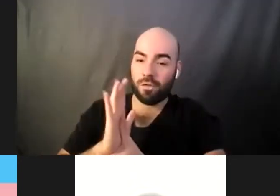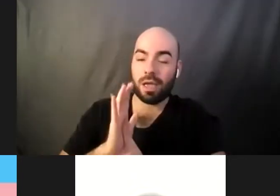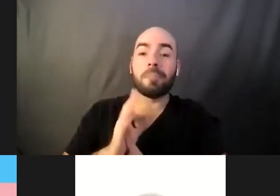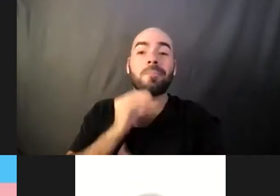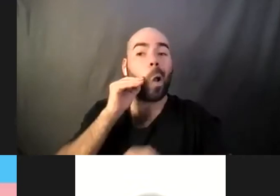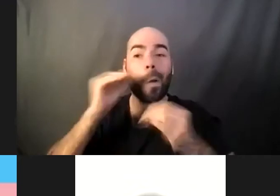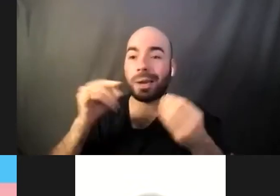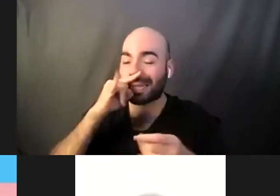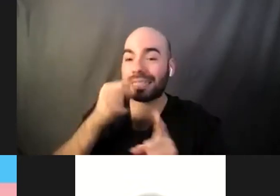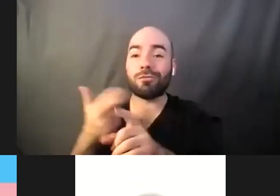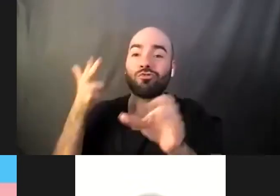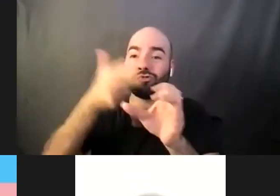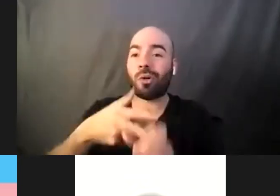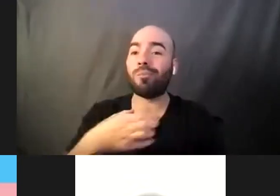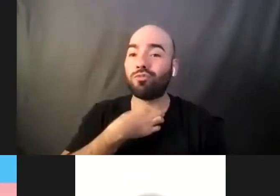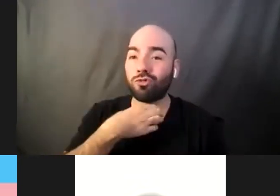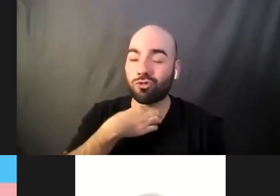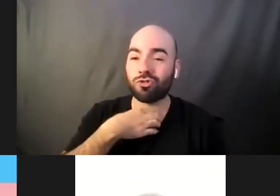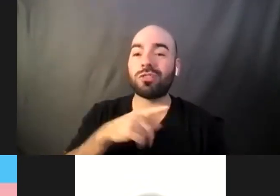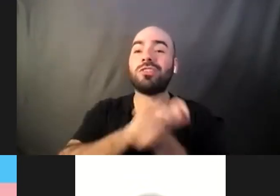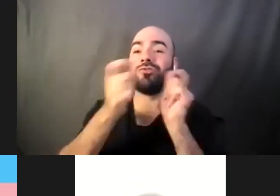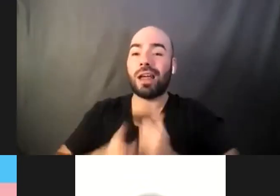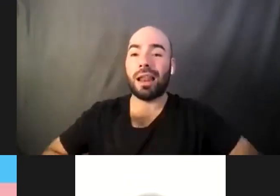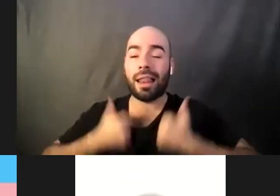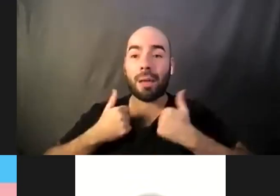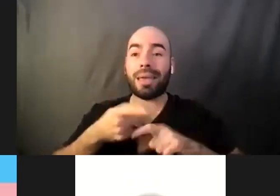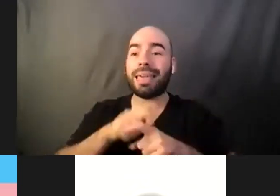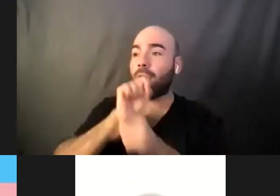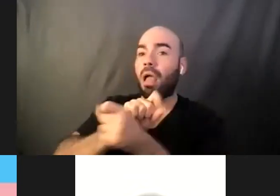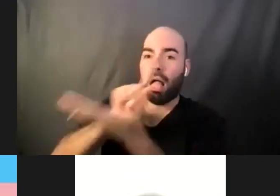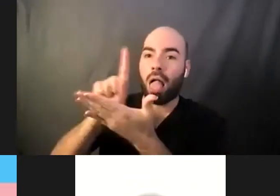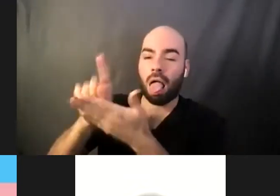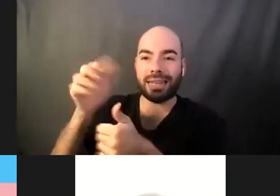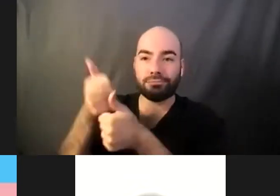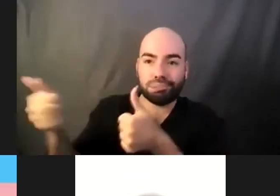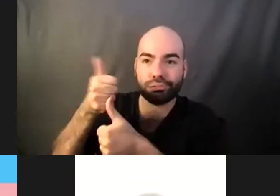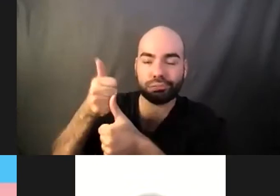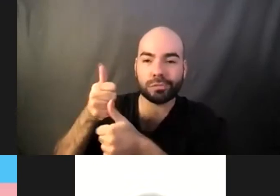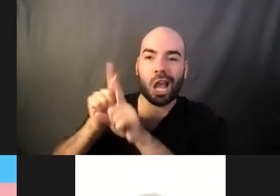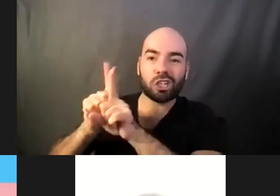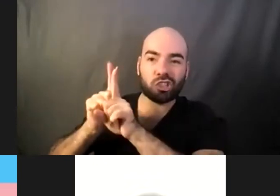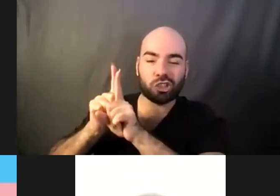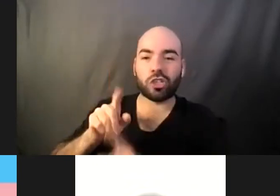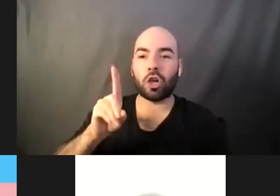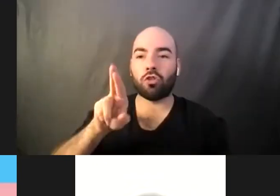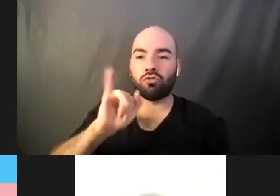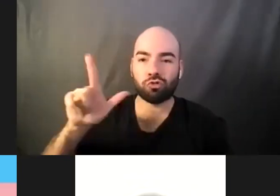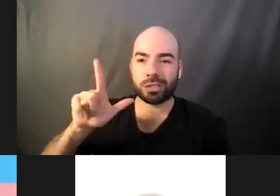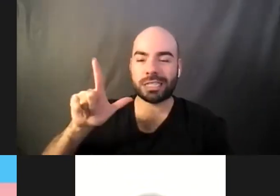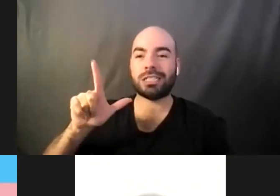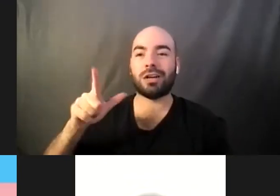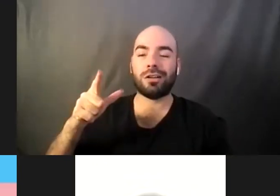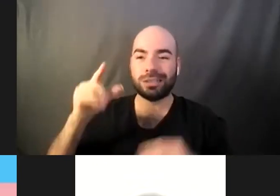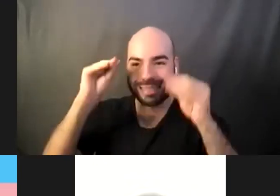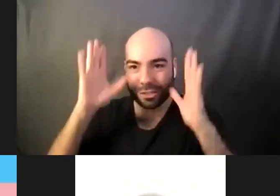Corps to change his life, but ends up falling in love with his drill instructor during the Inadonastan Hotel. It's called The Inspection.